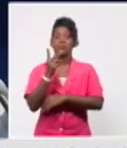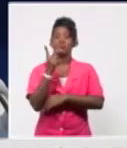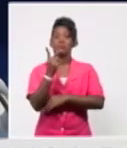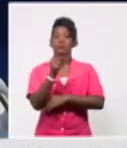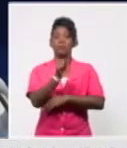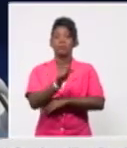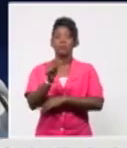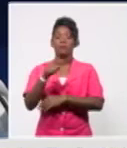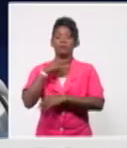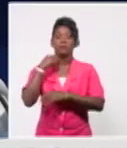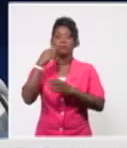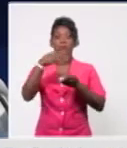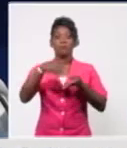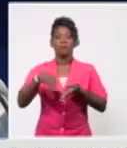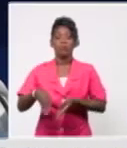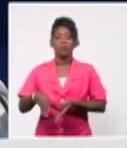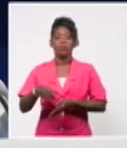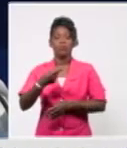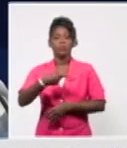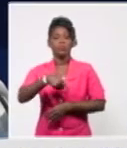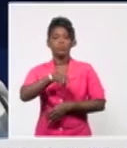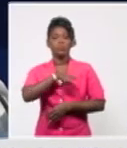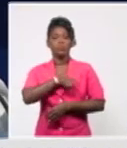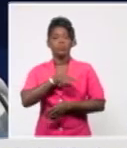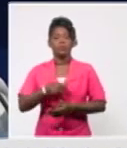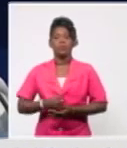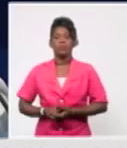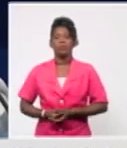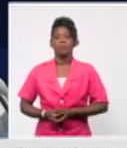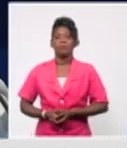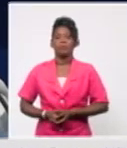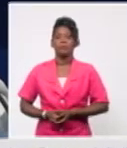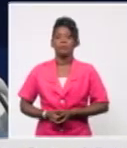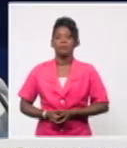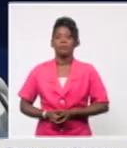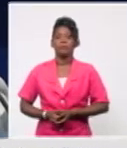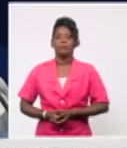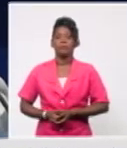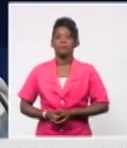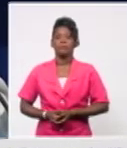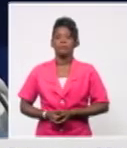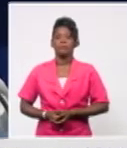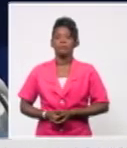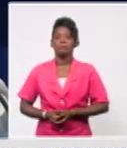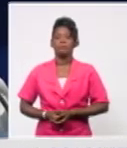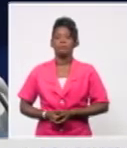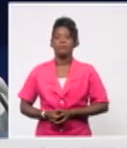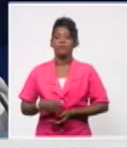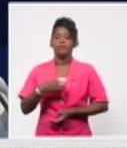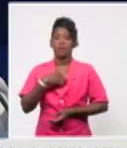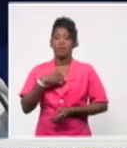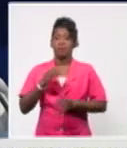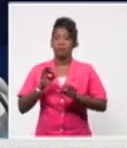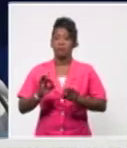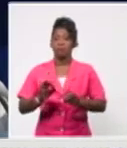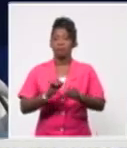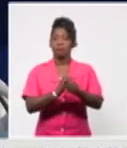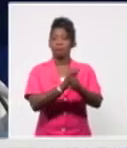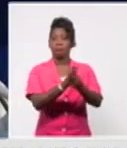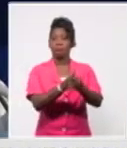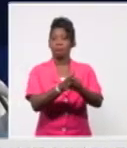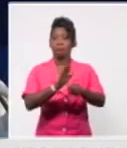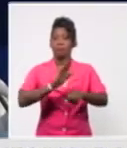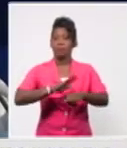our country. The first was a 74-year-old female patient from the province